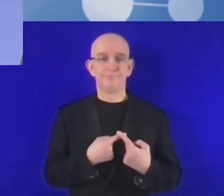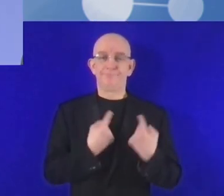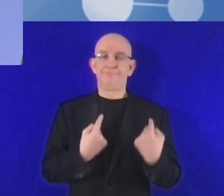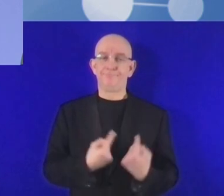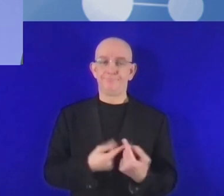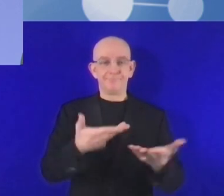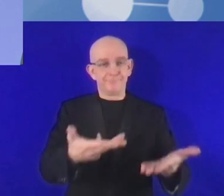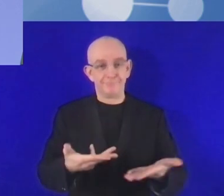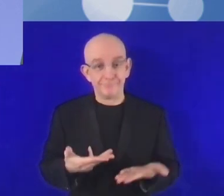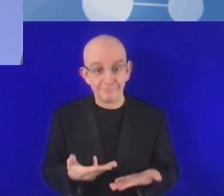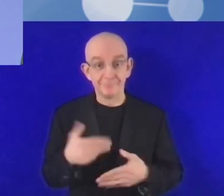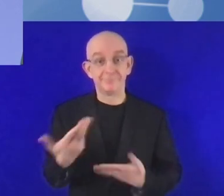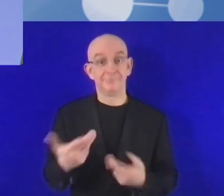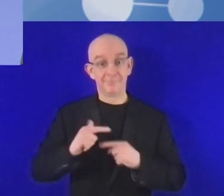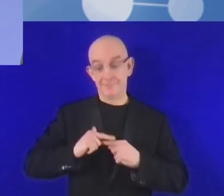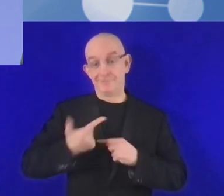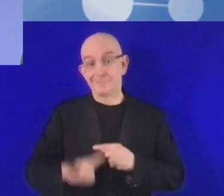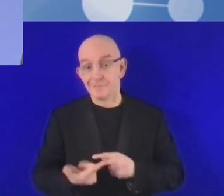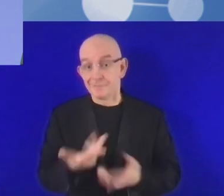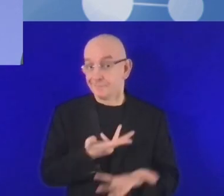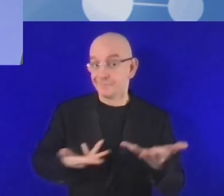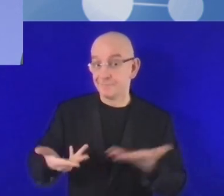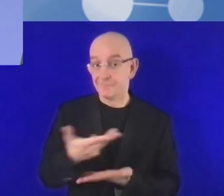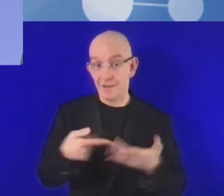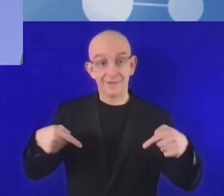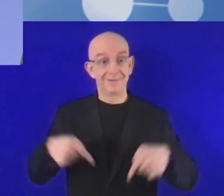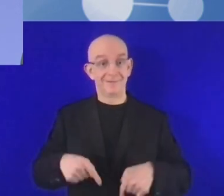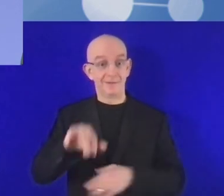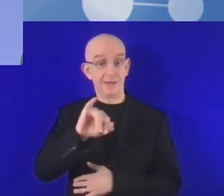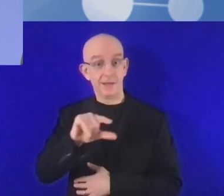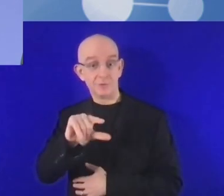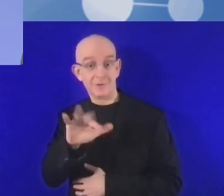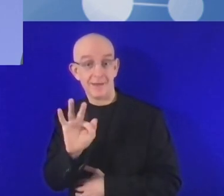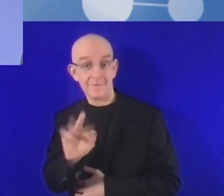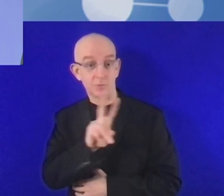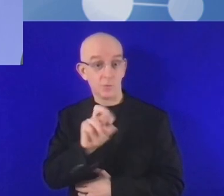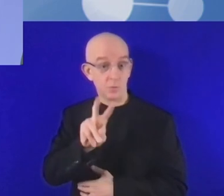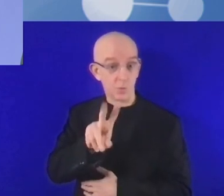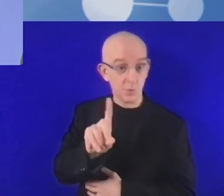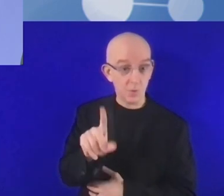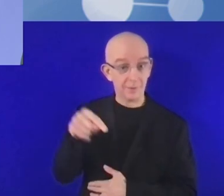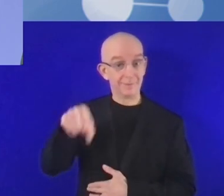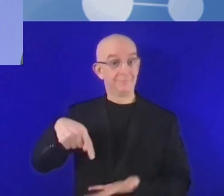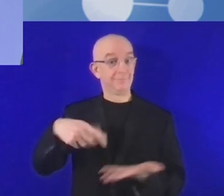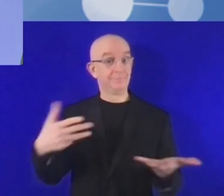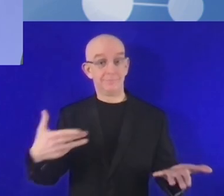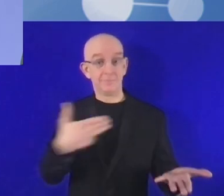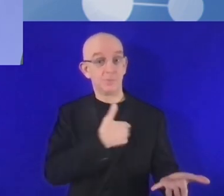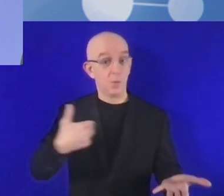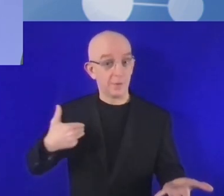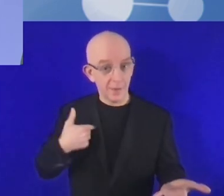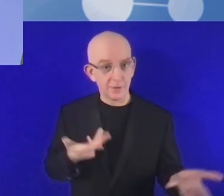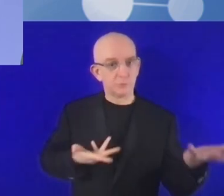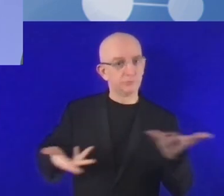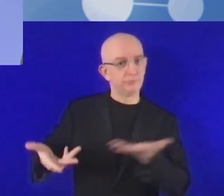is the Internet. And this the plan that relates to development